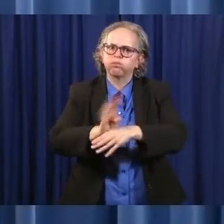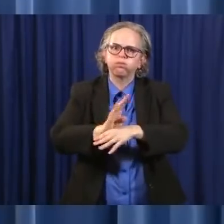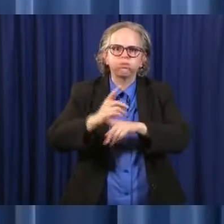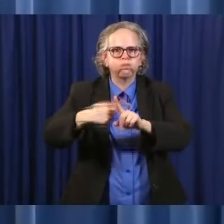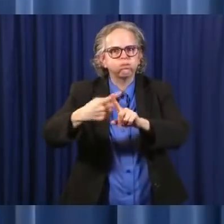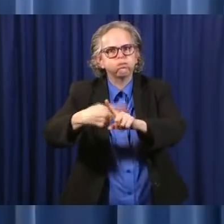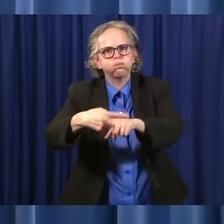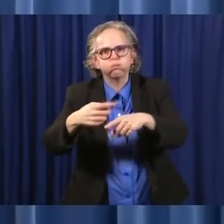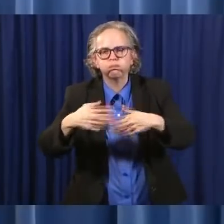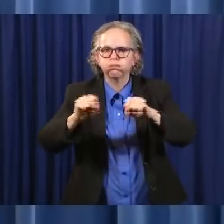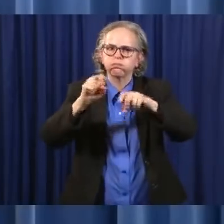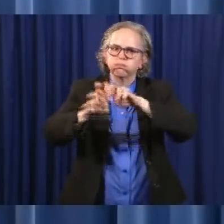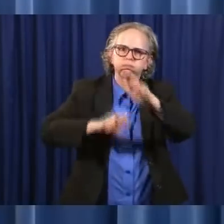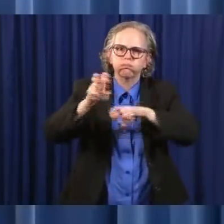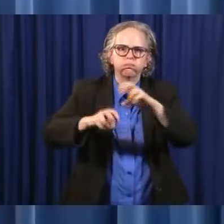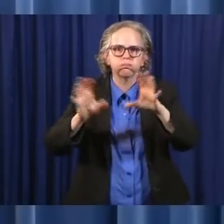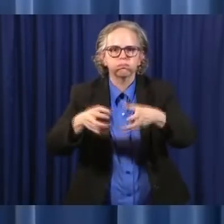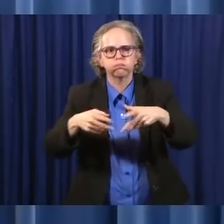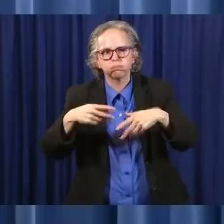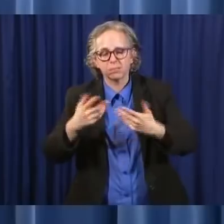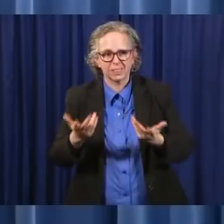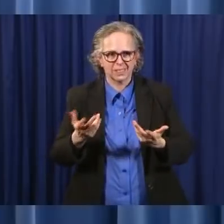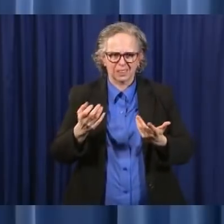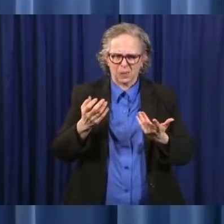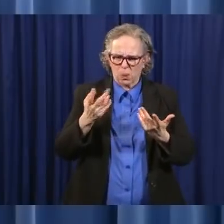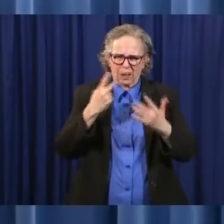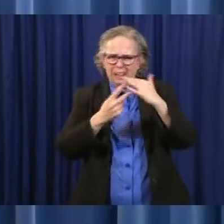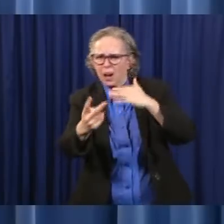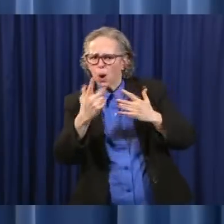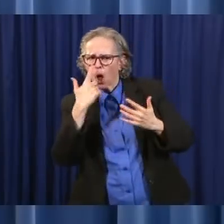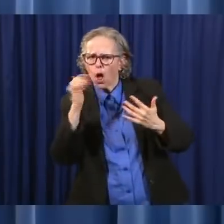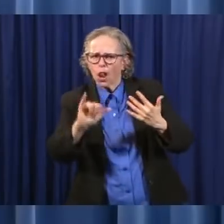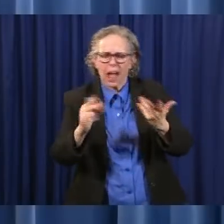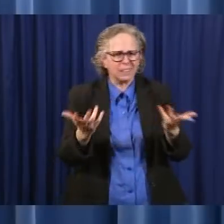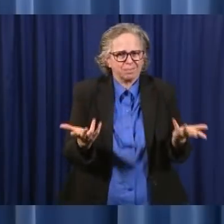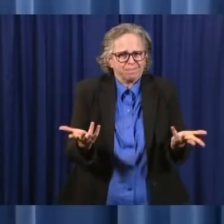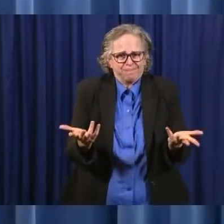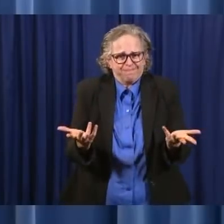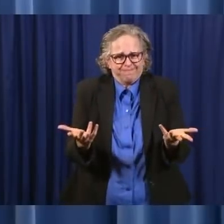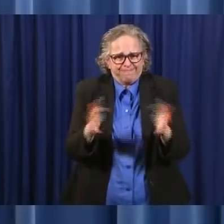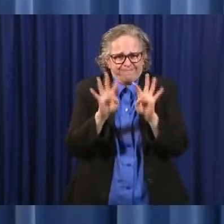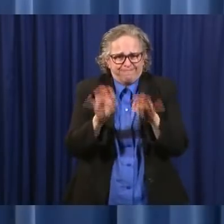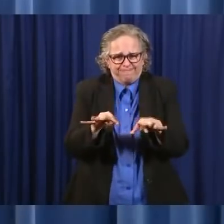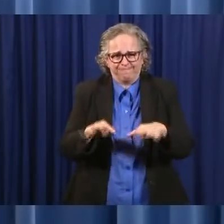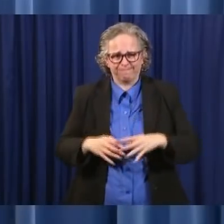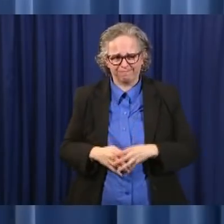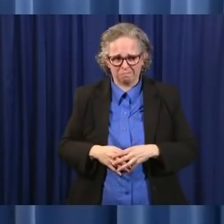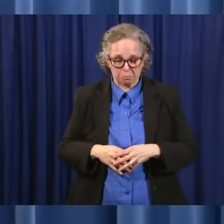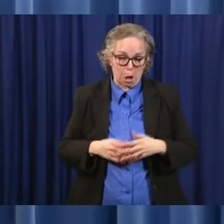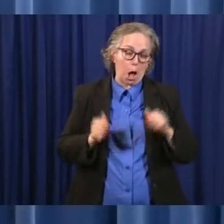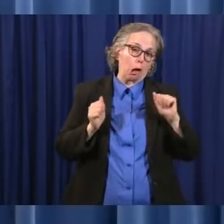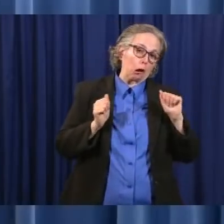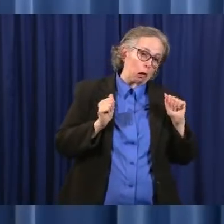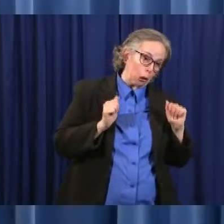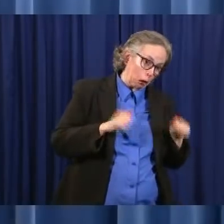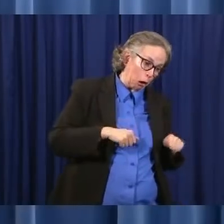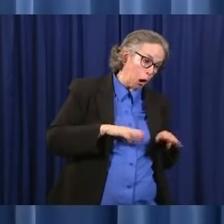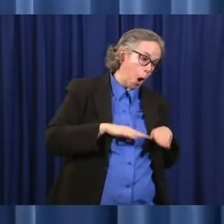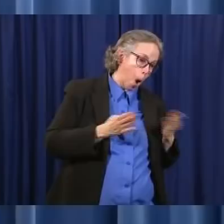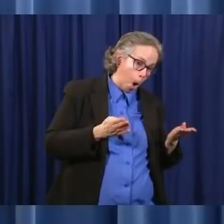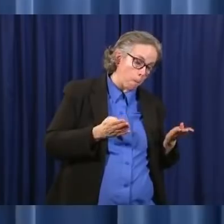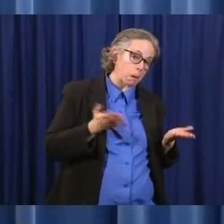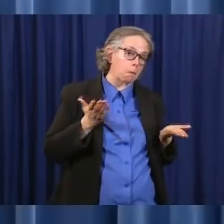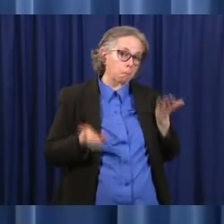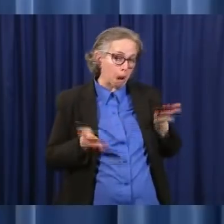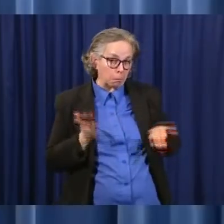we don't know where we'll be at different fairs times. So they certainly could be brought back if the decision is made to have